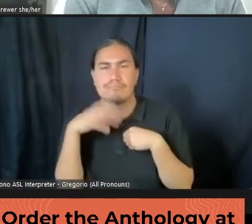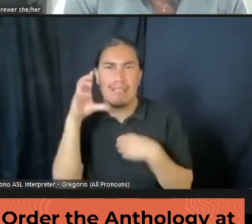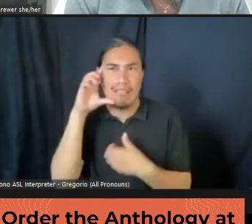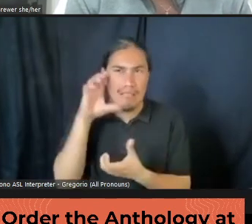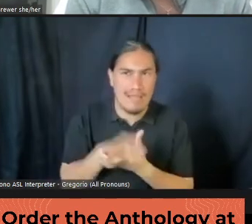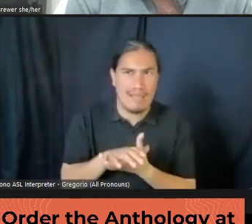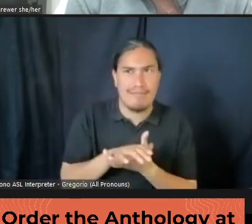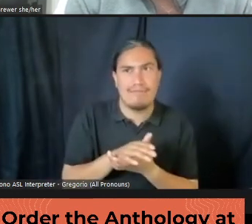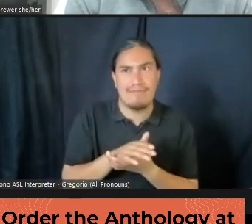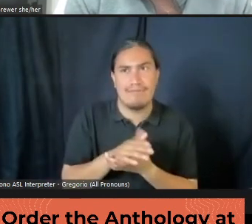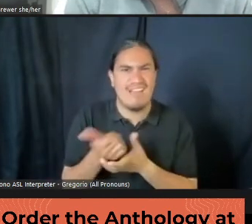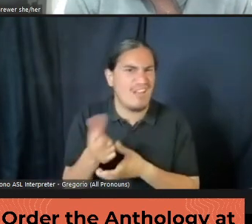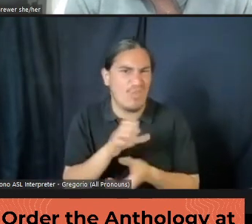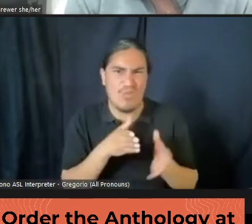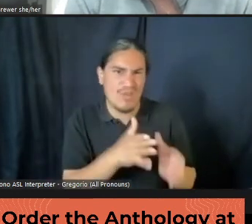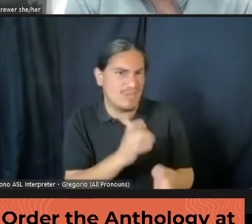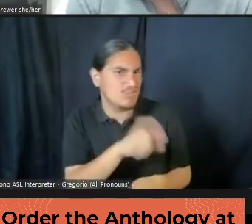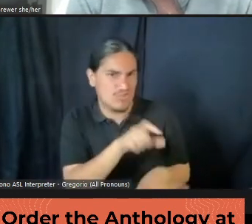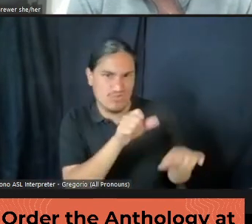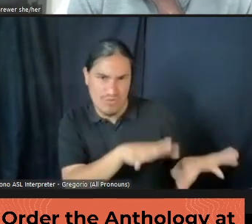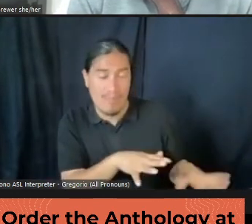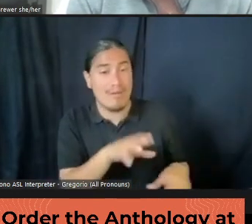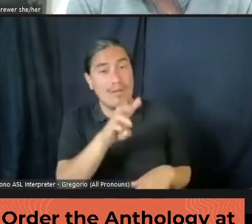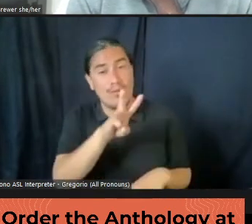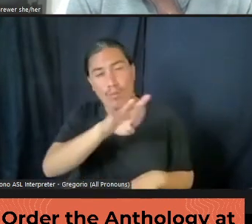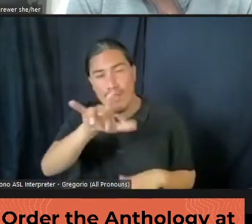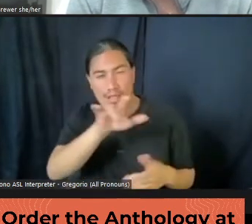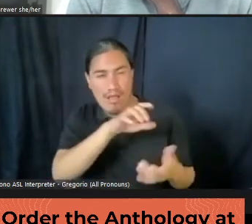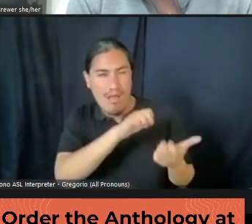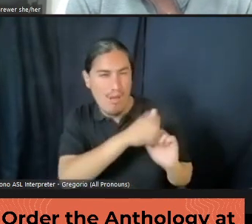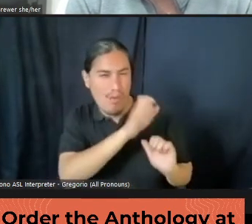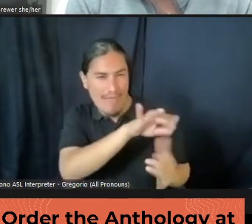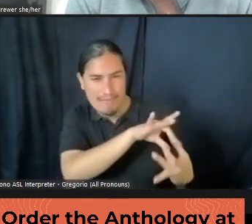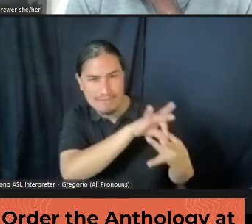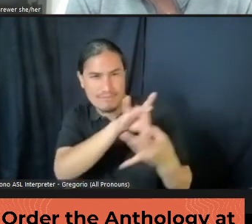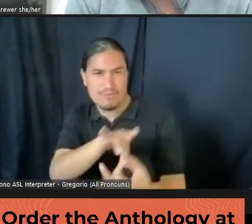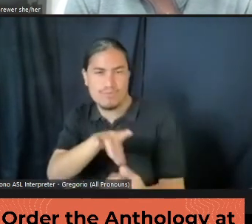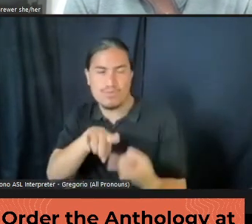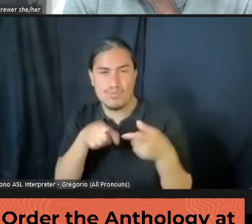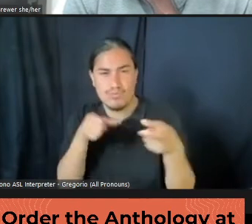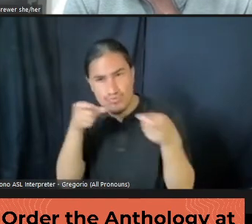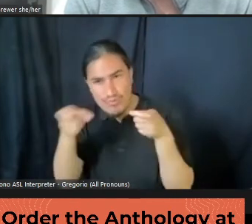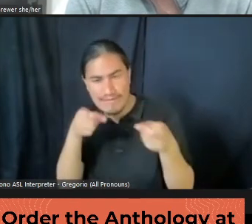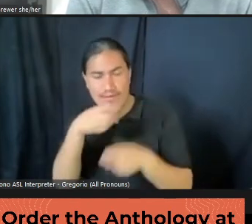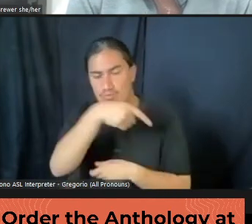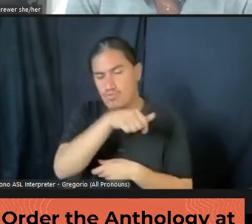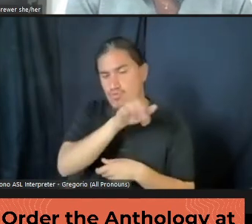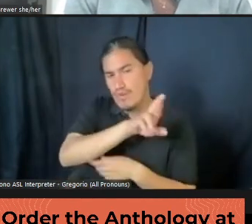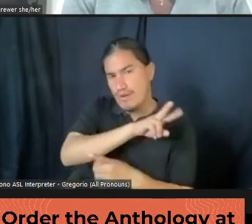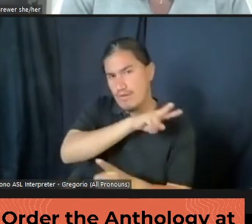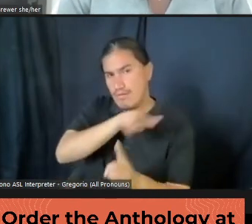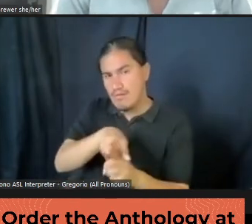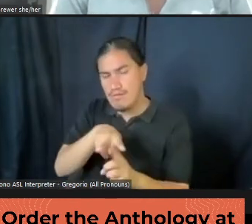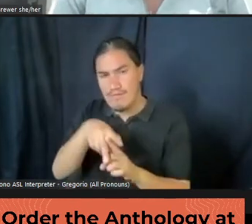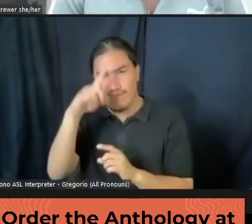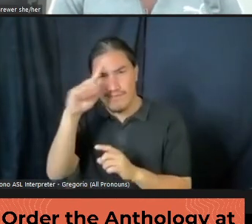And part of what Will is talking about, how that extends to directing and queering directing spaces, and how that extends